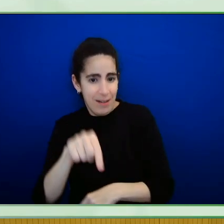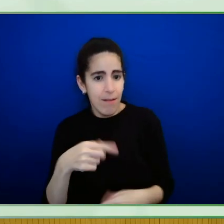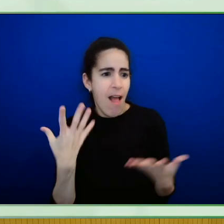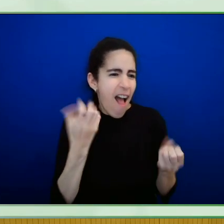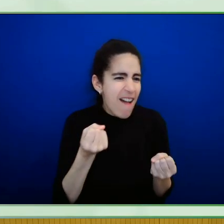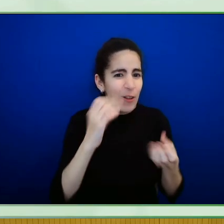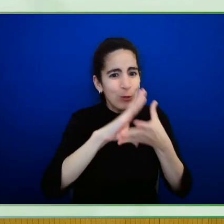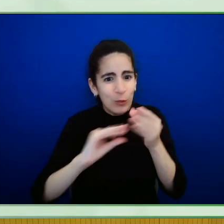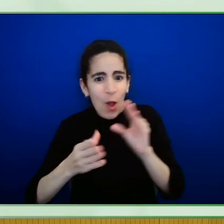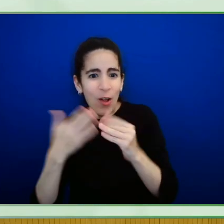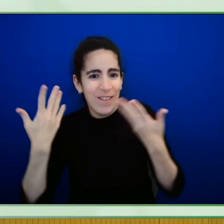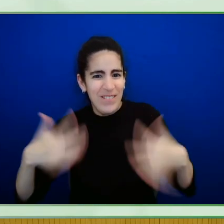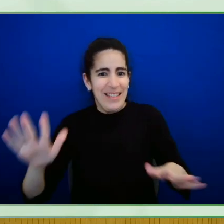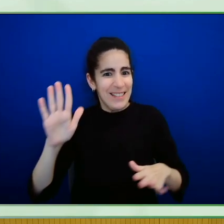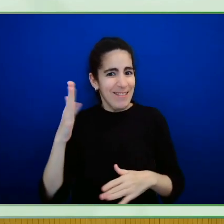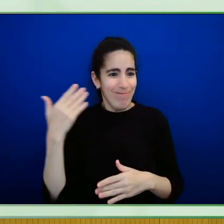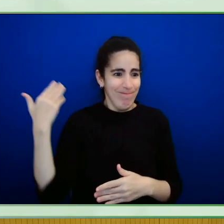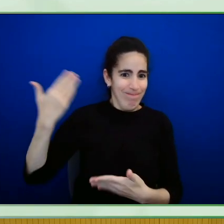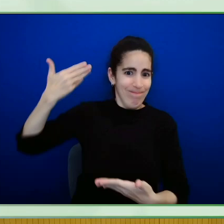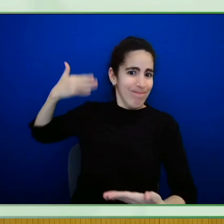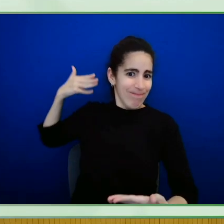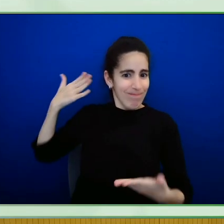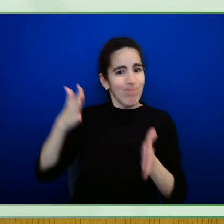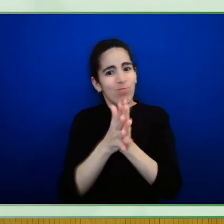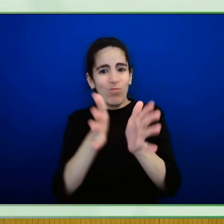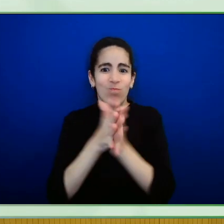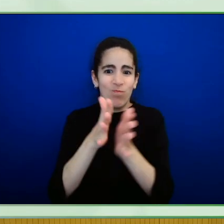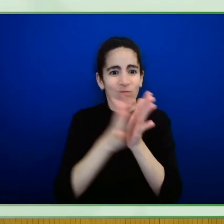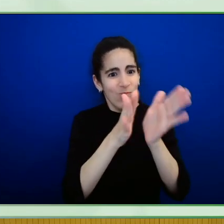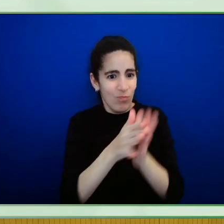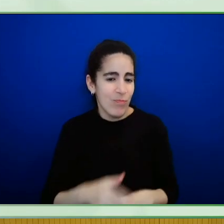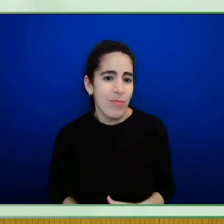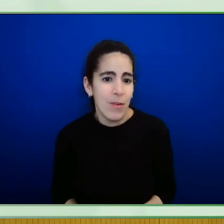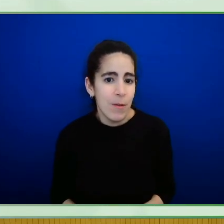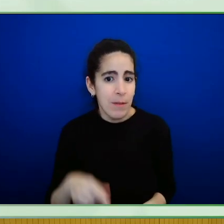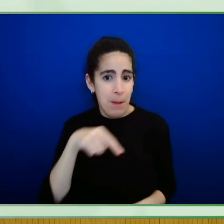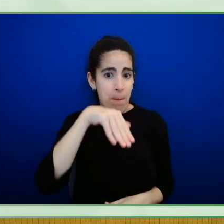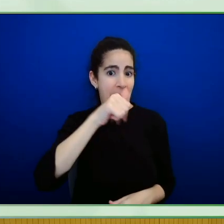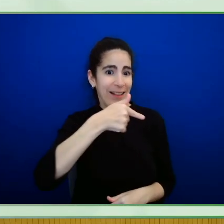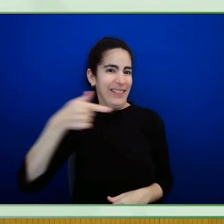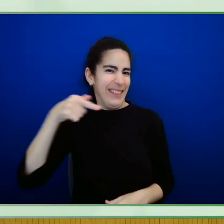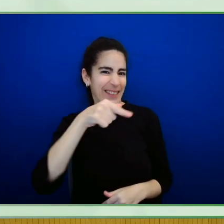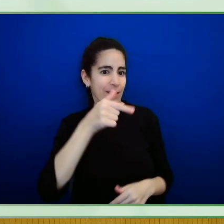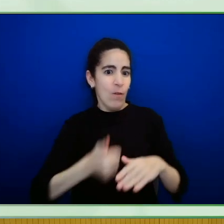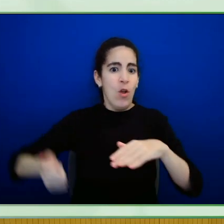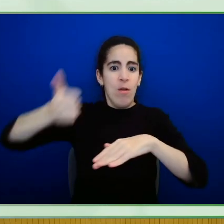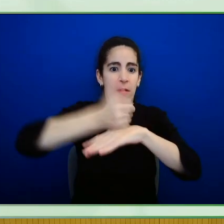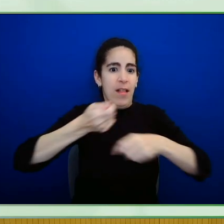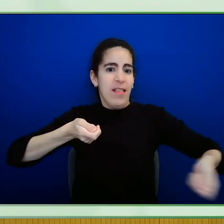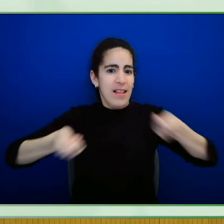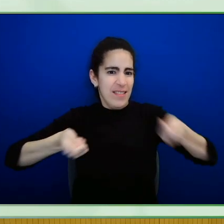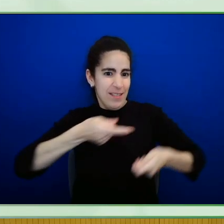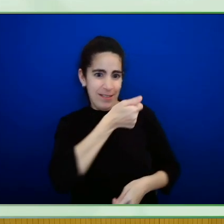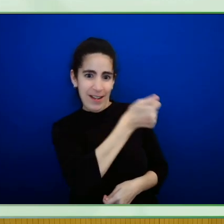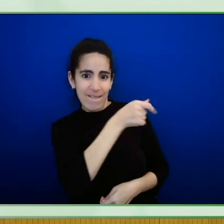the director of MAD Foundation today. She has empowered herself, she's living alone, she's